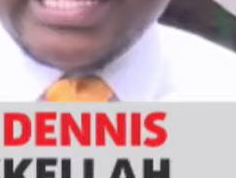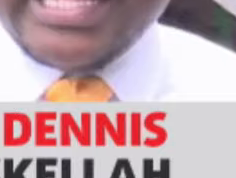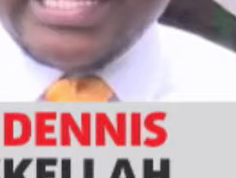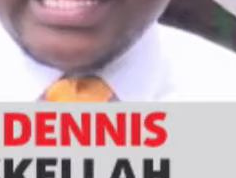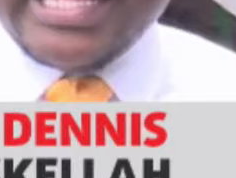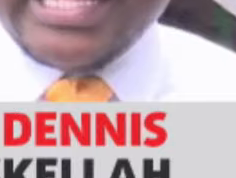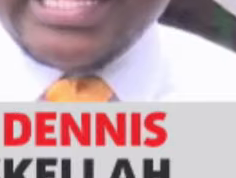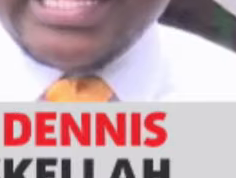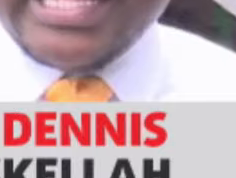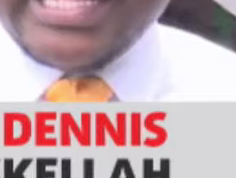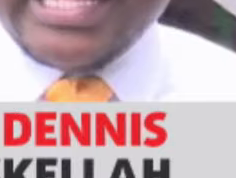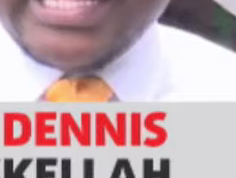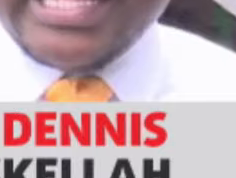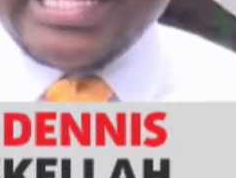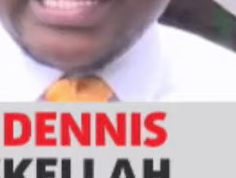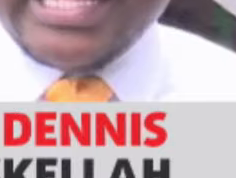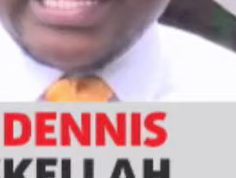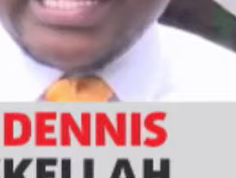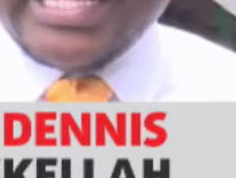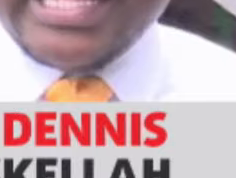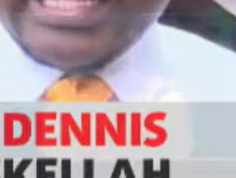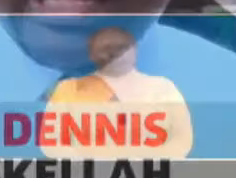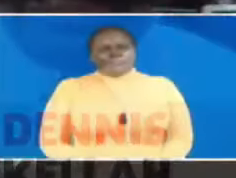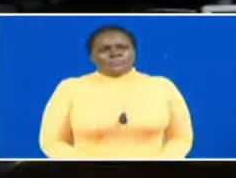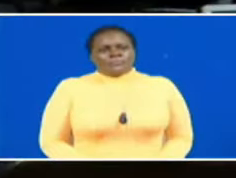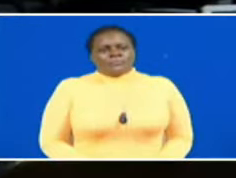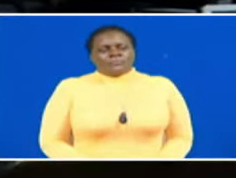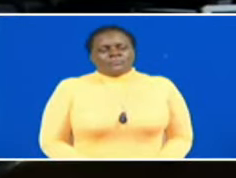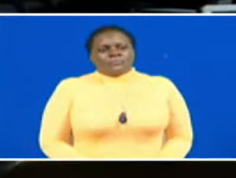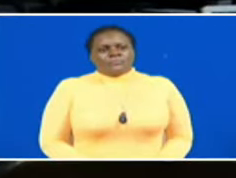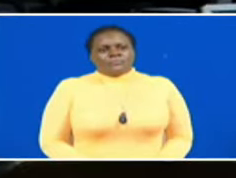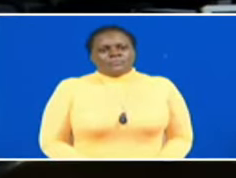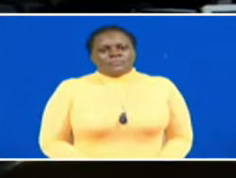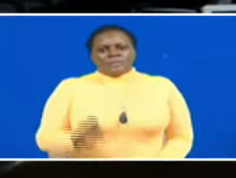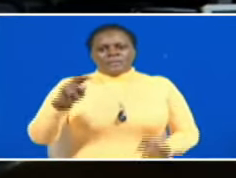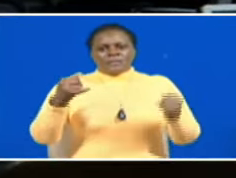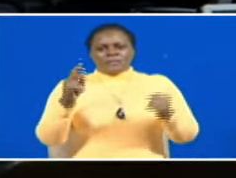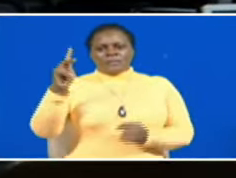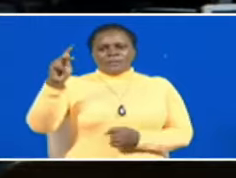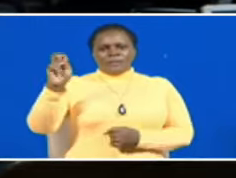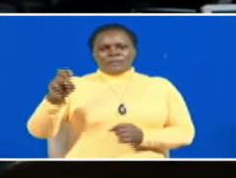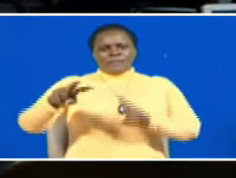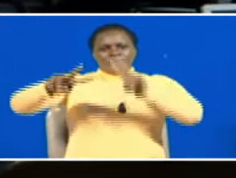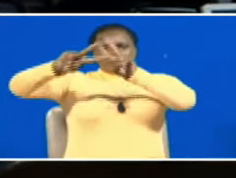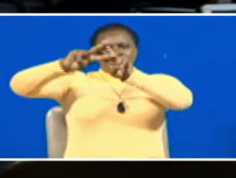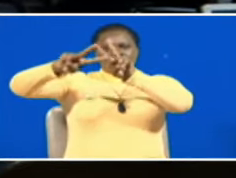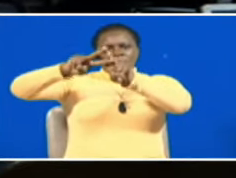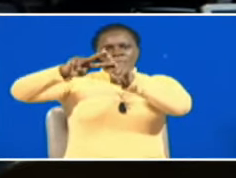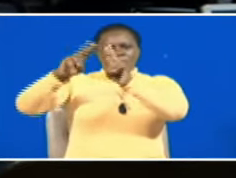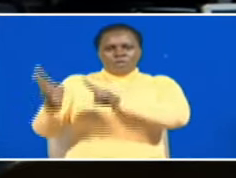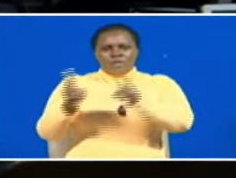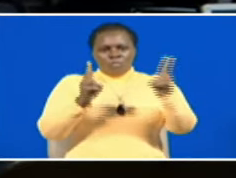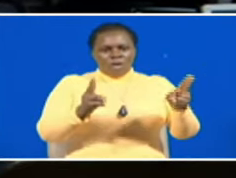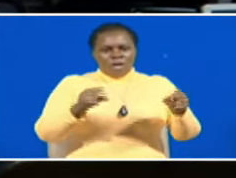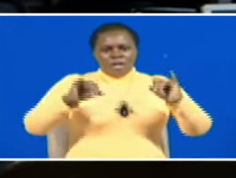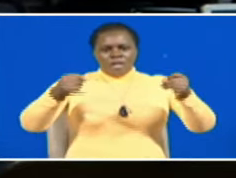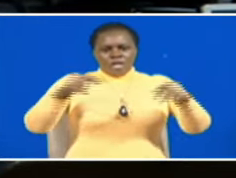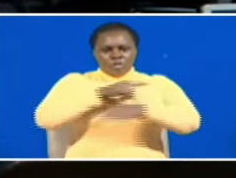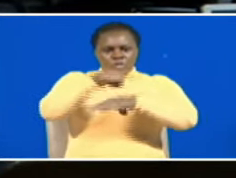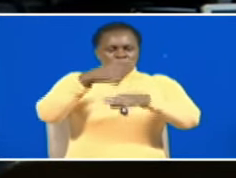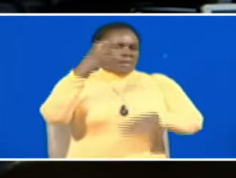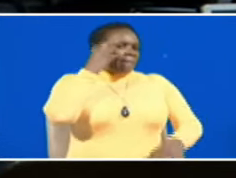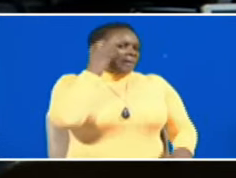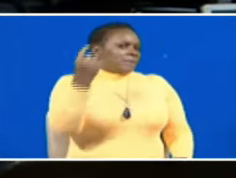problem lies and the solutions are. Stick around. At KTN News KE, the hashtag, as always, is News Hour.